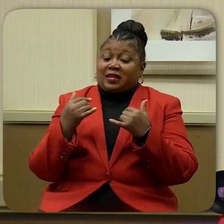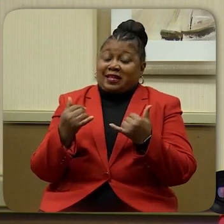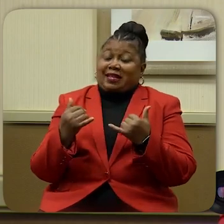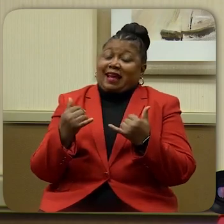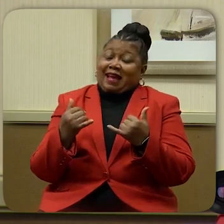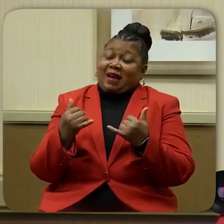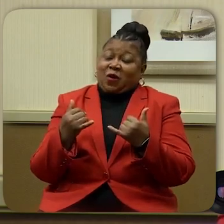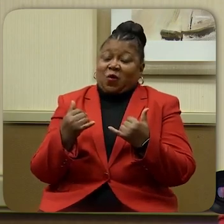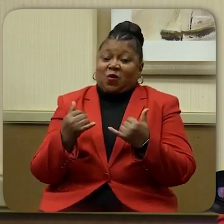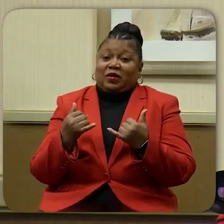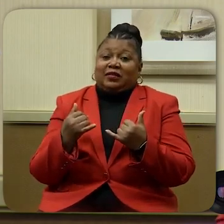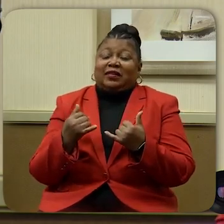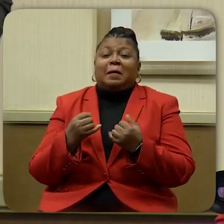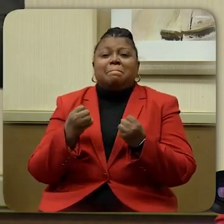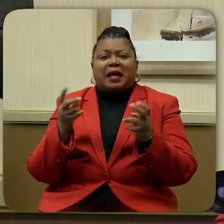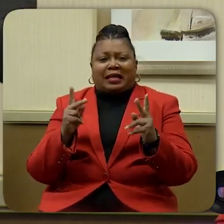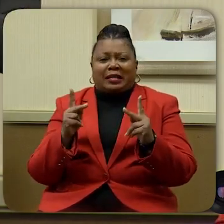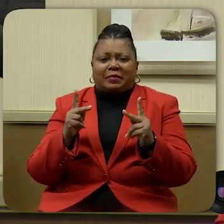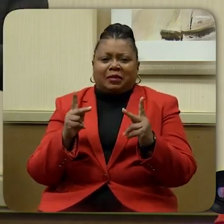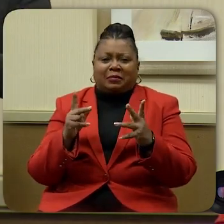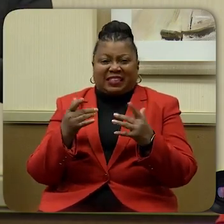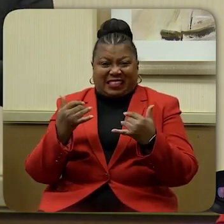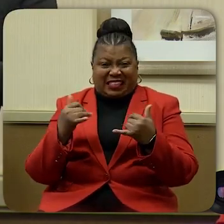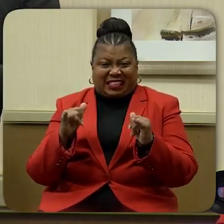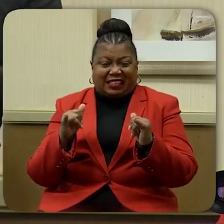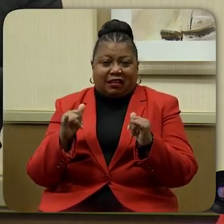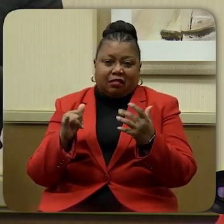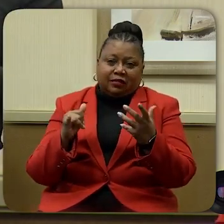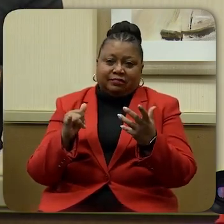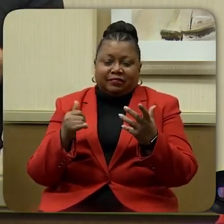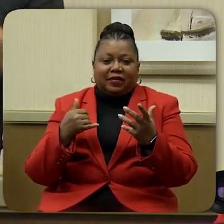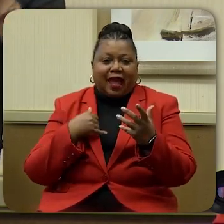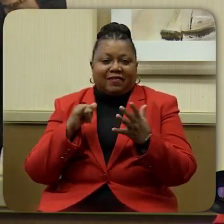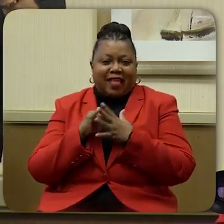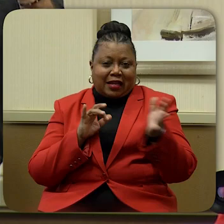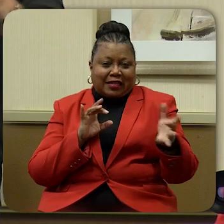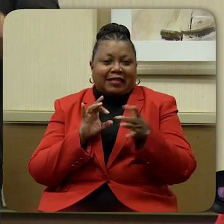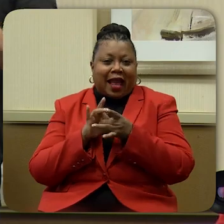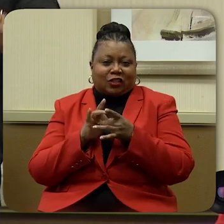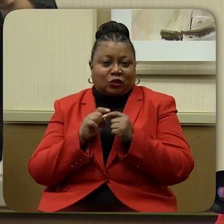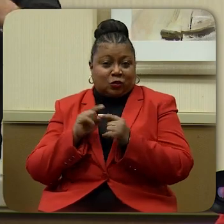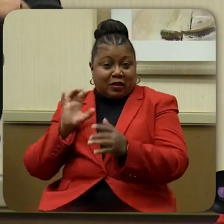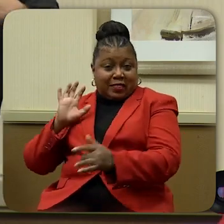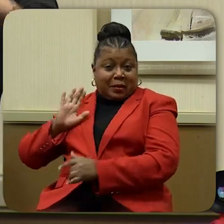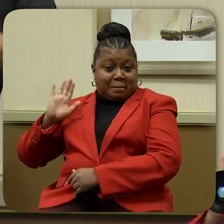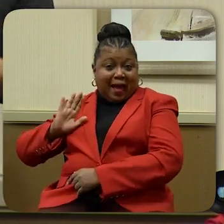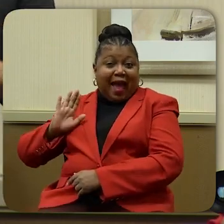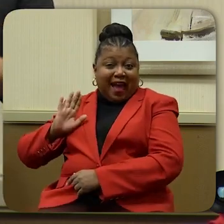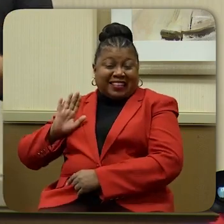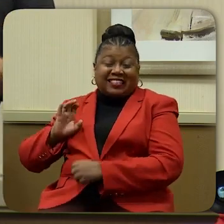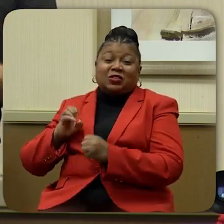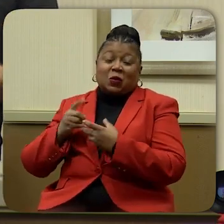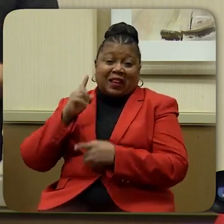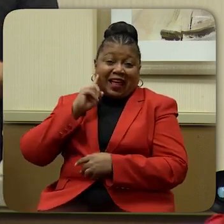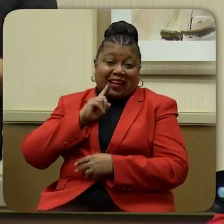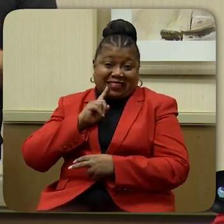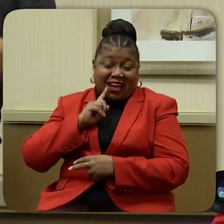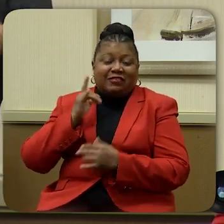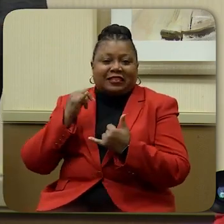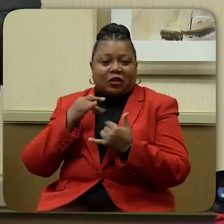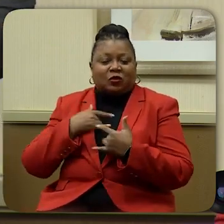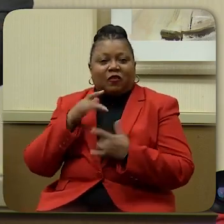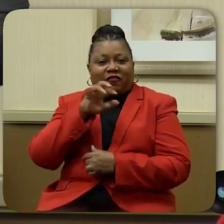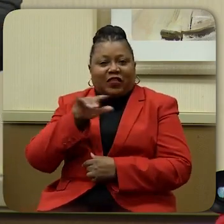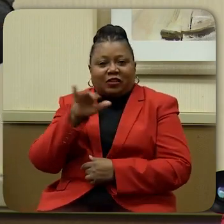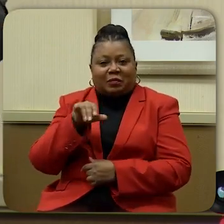So a lot of people still have that connection to the past, and a lot of deaf people therefore tend